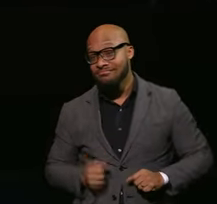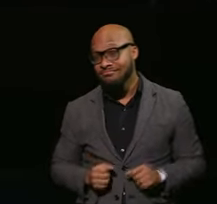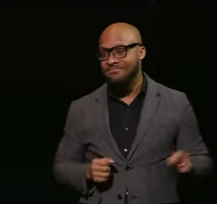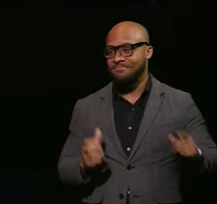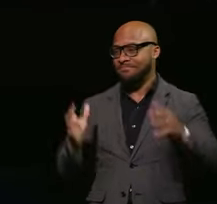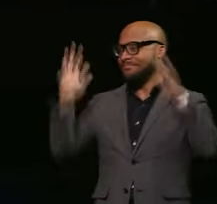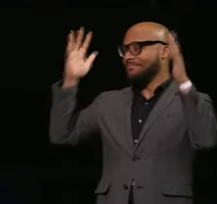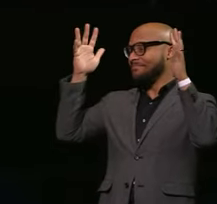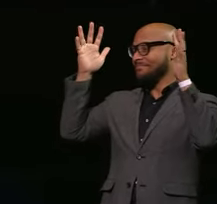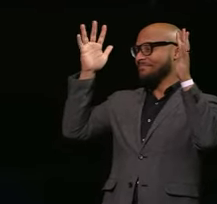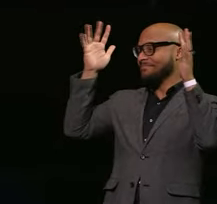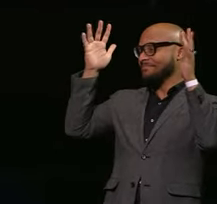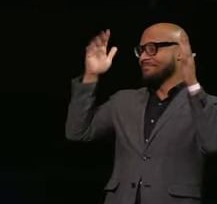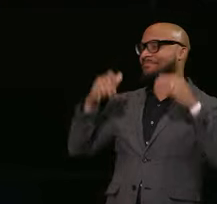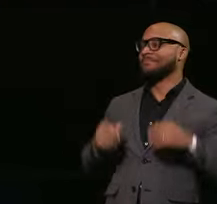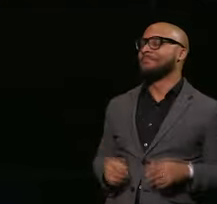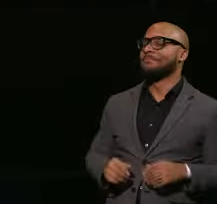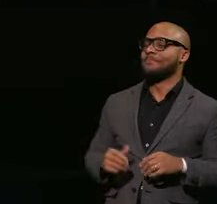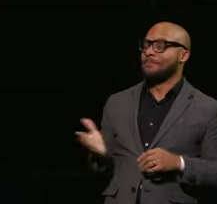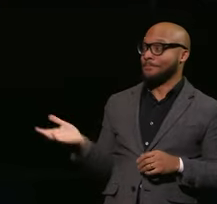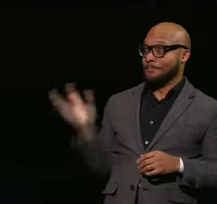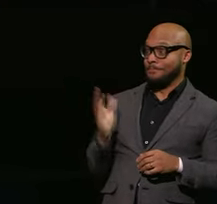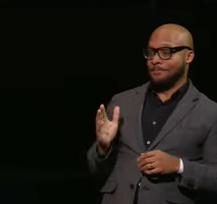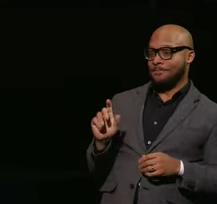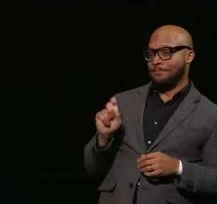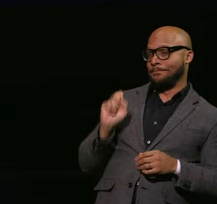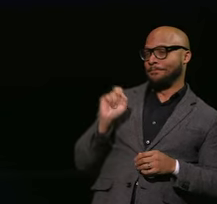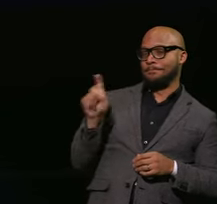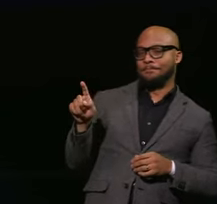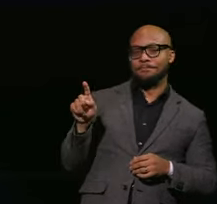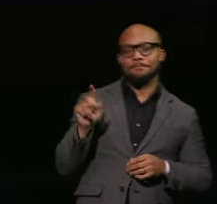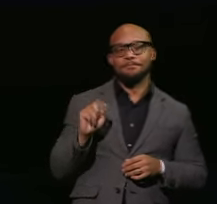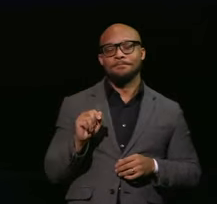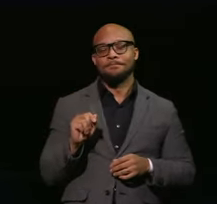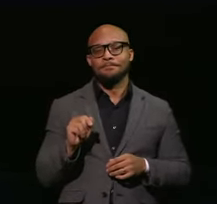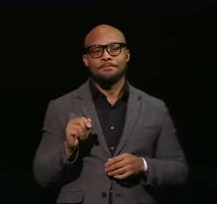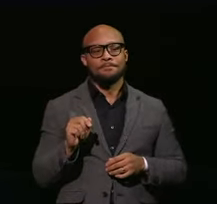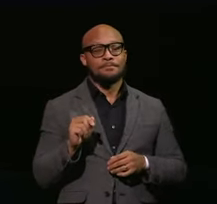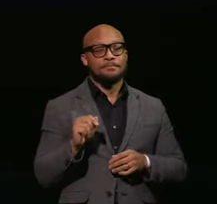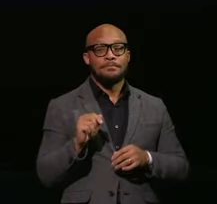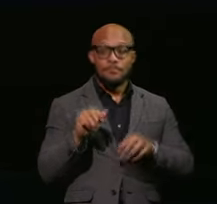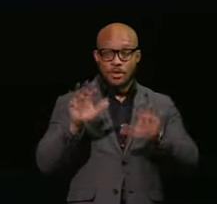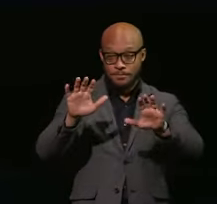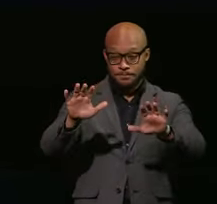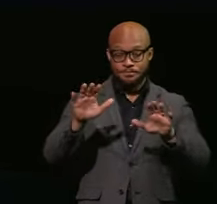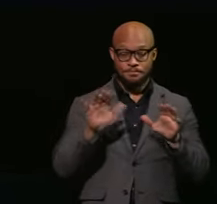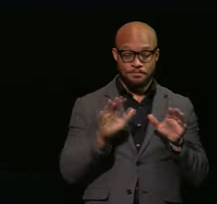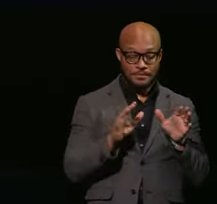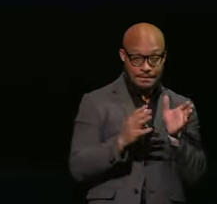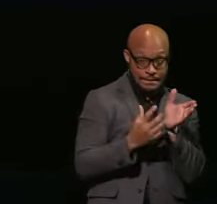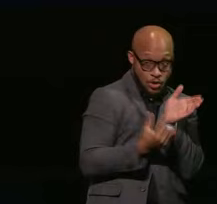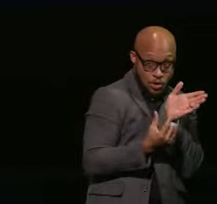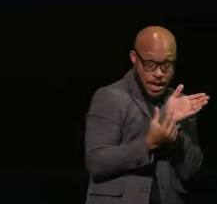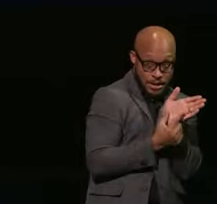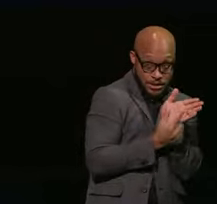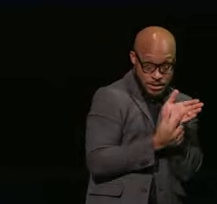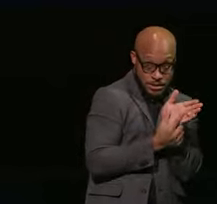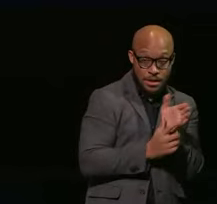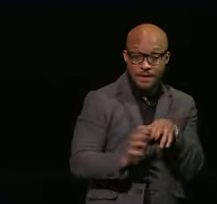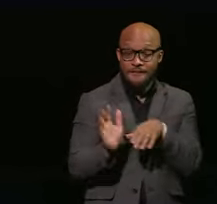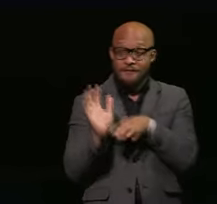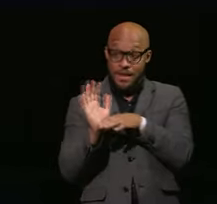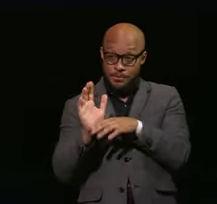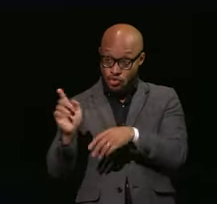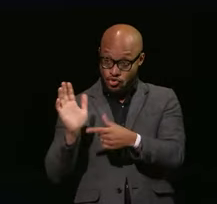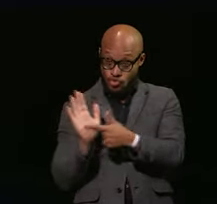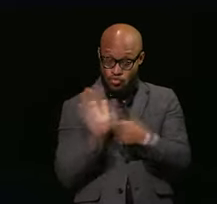I'm going to turn that question around too and ask what the response has been in Uganda to the film, if you've had a chance to screen it